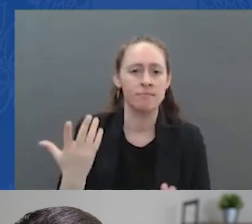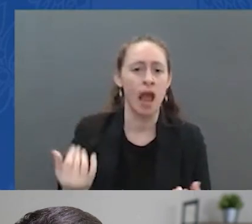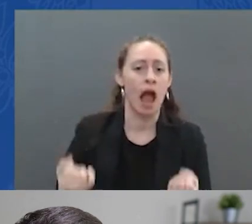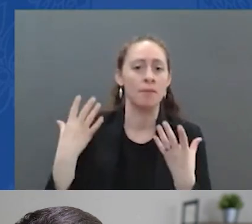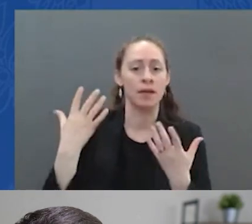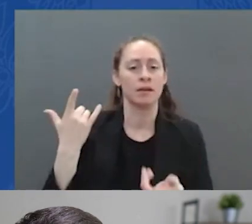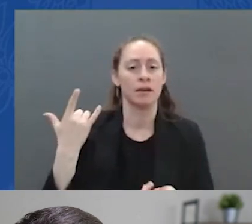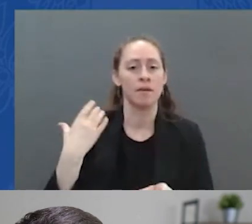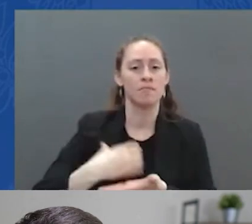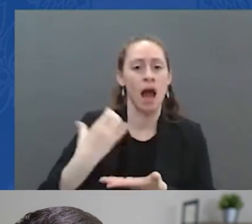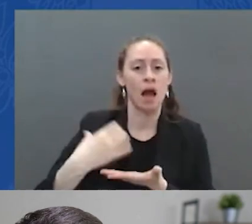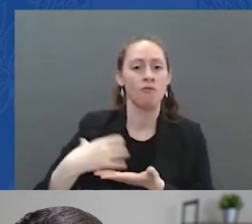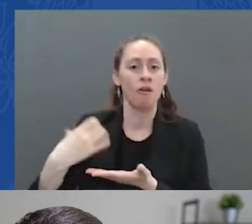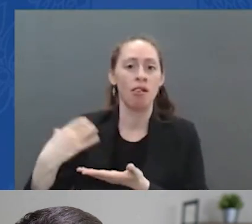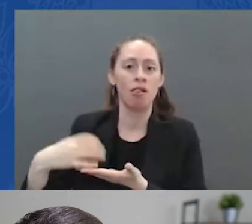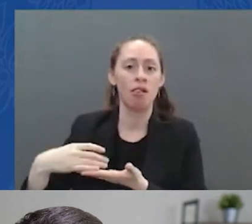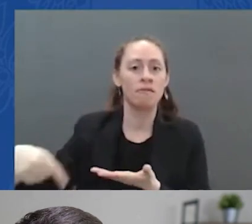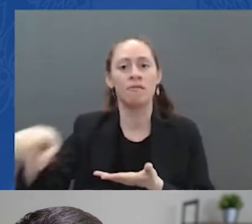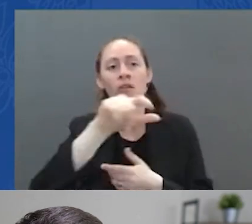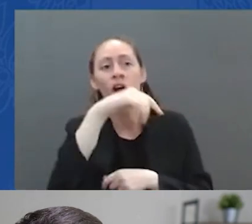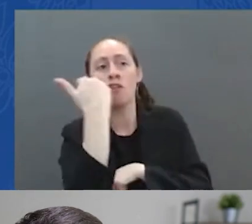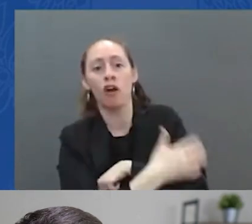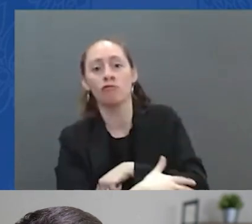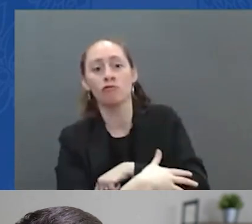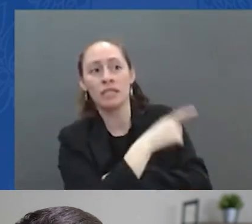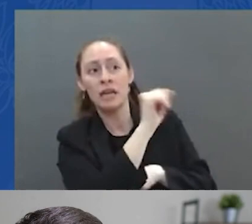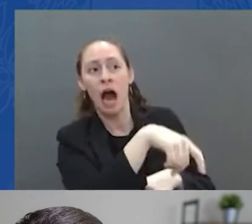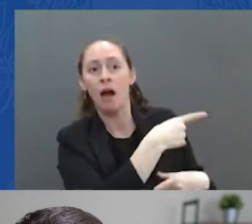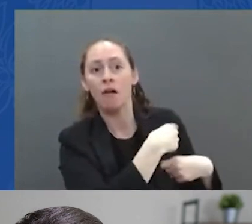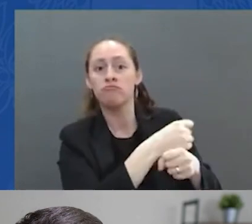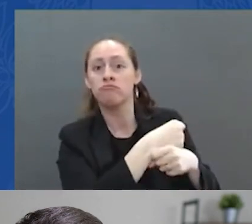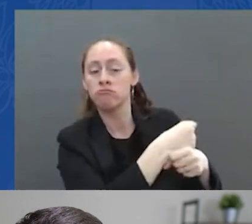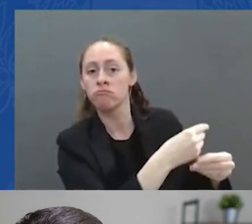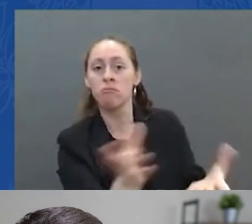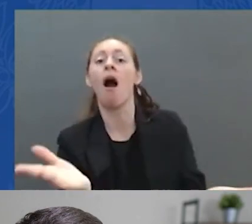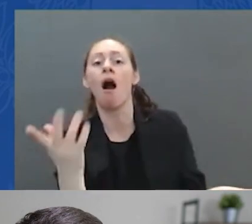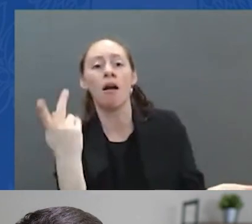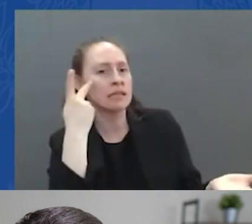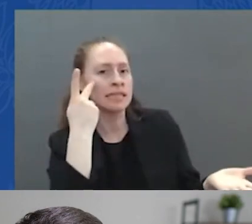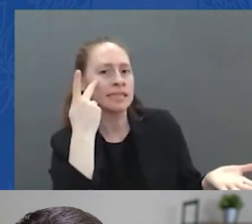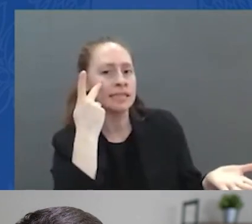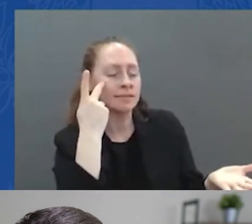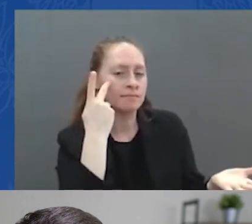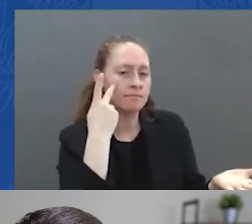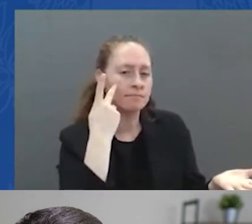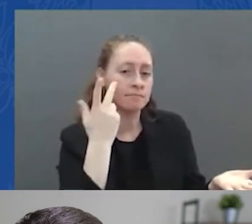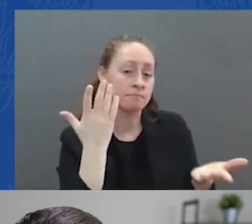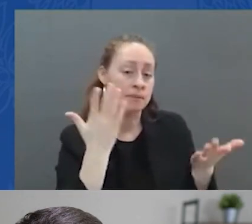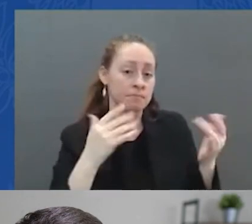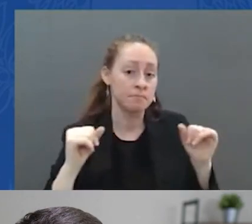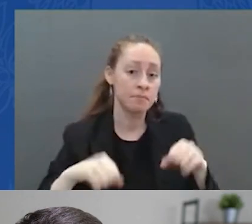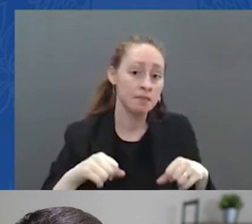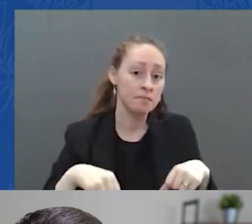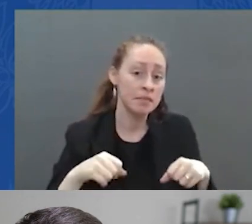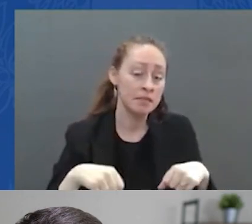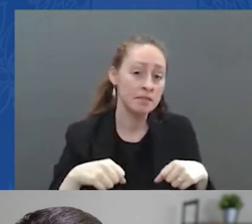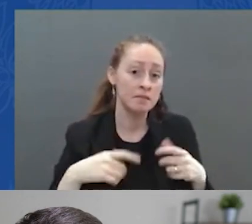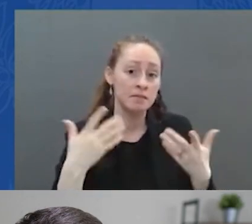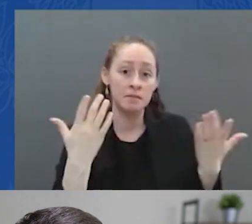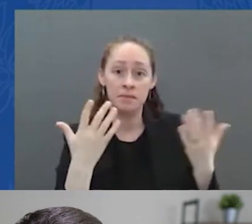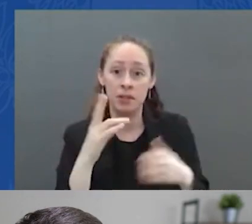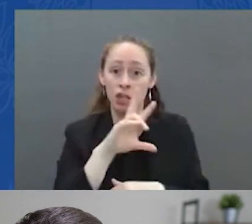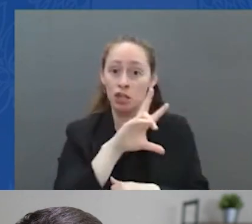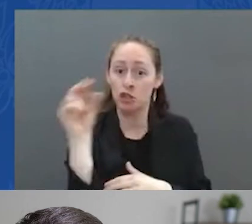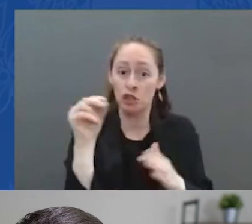is it could be as high somewhere between 30 million to 50 million barrels. And the higher the number, the more likely